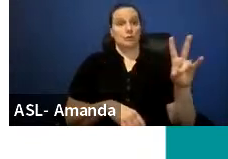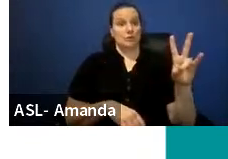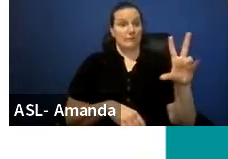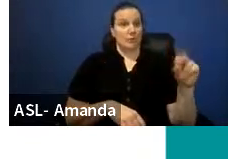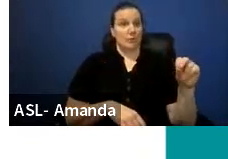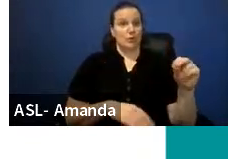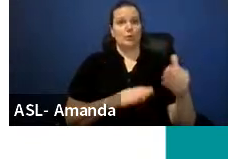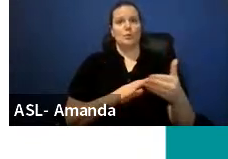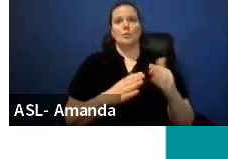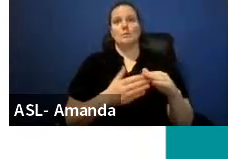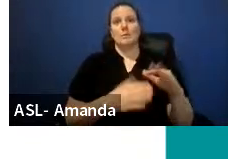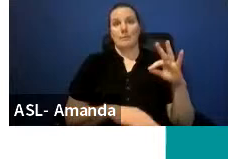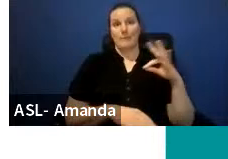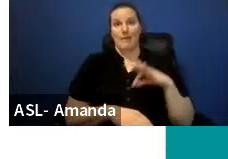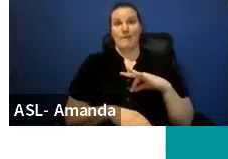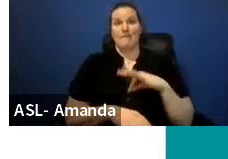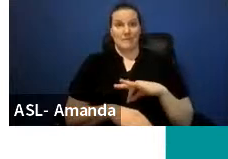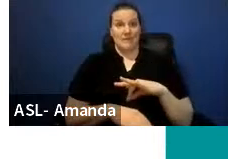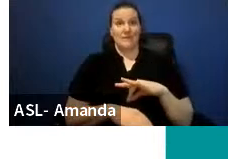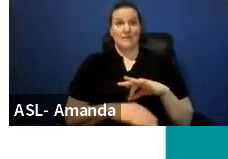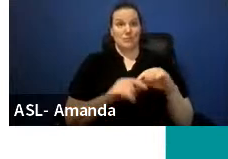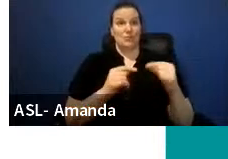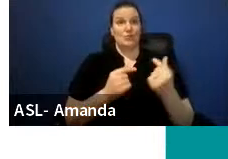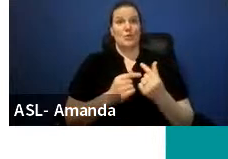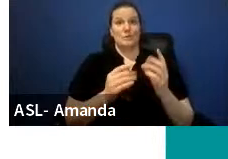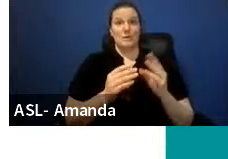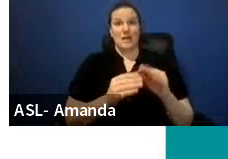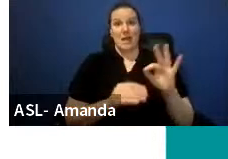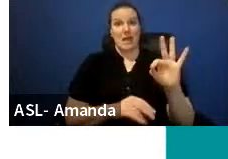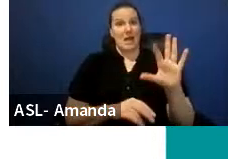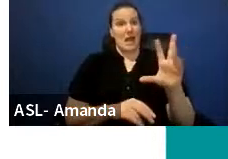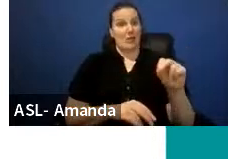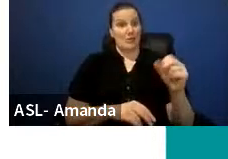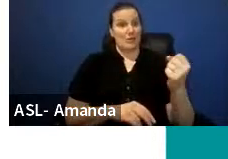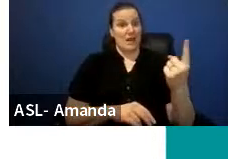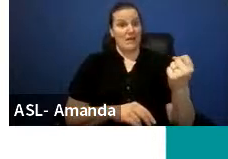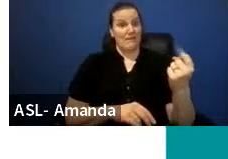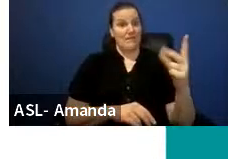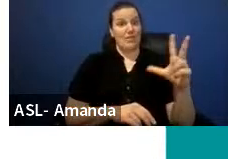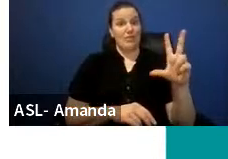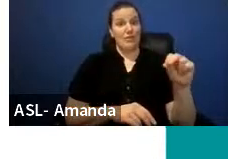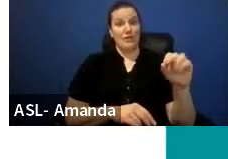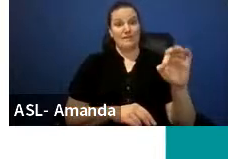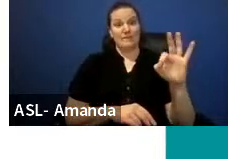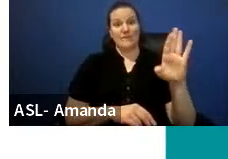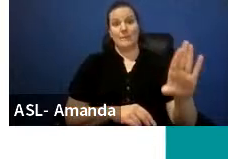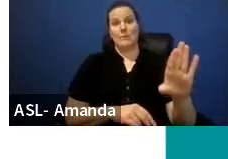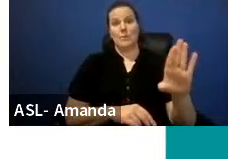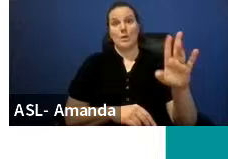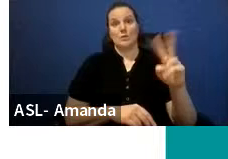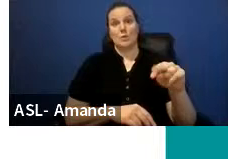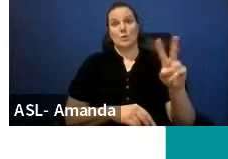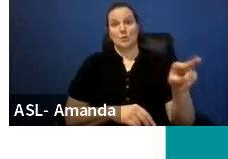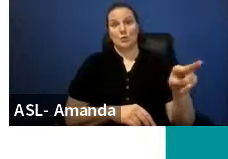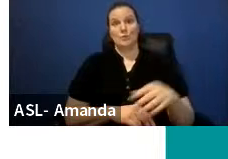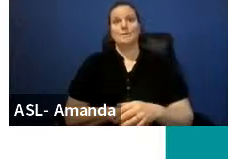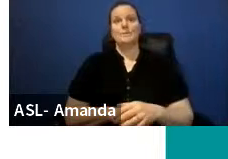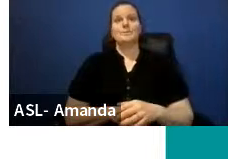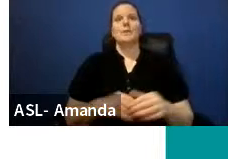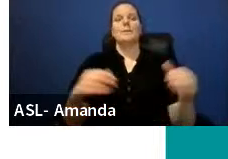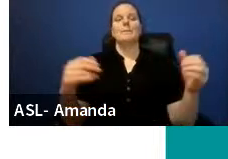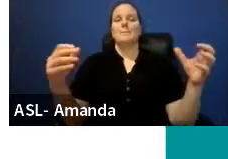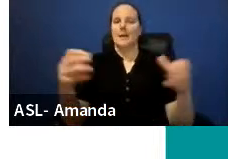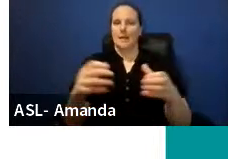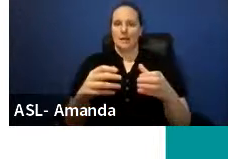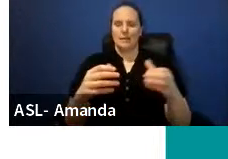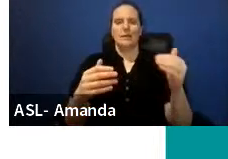a community benefits advisory group meeting from 9:30 to 11:30 on February 22nd. And then we'll be back together